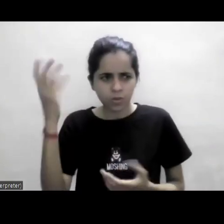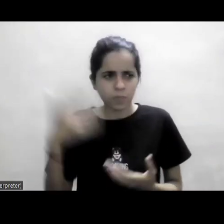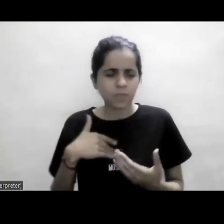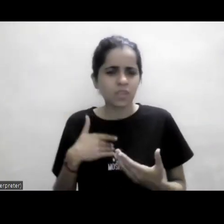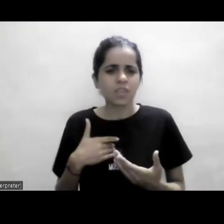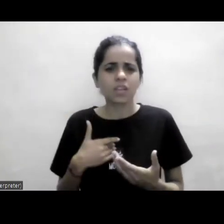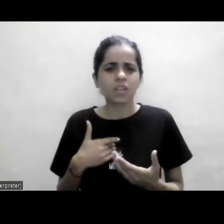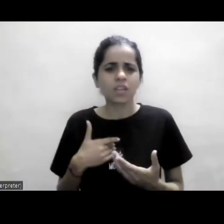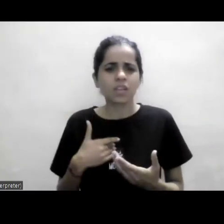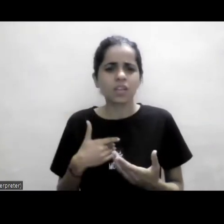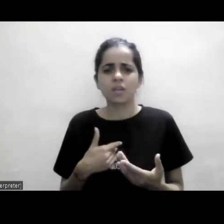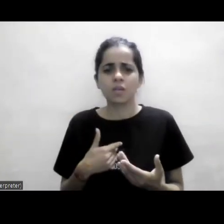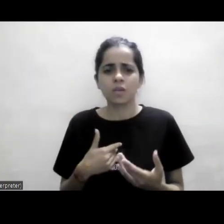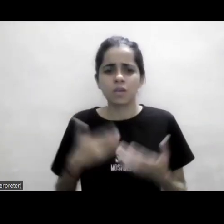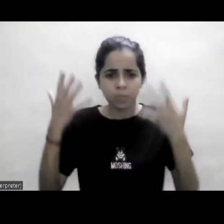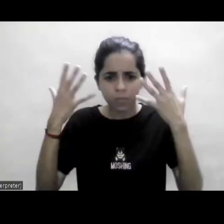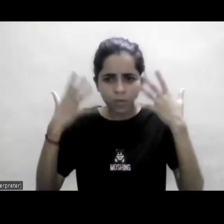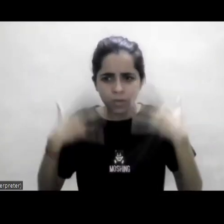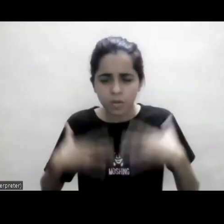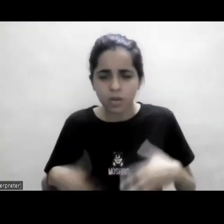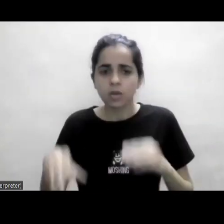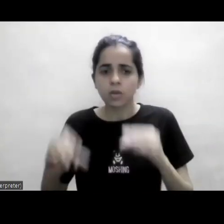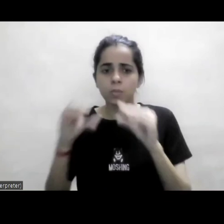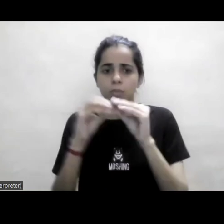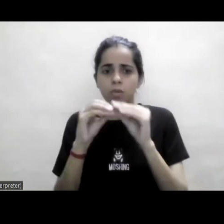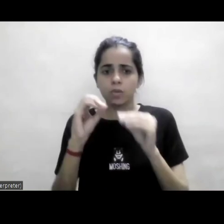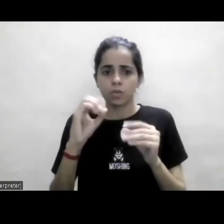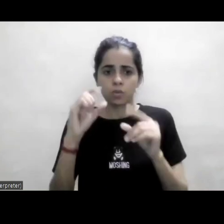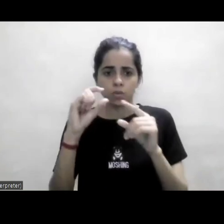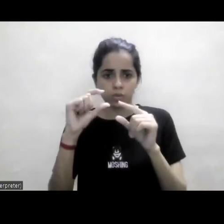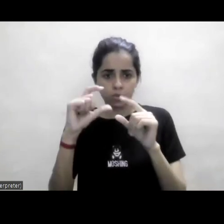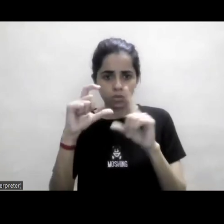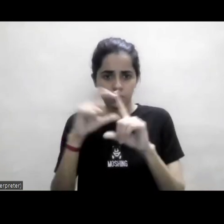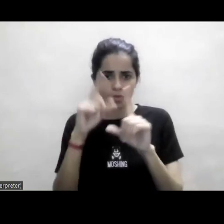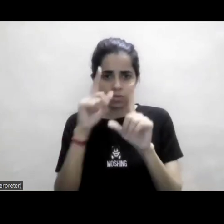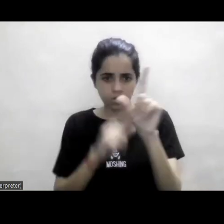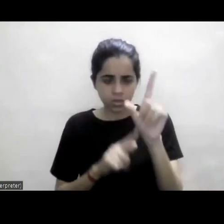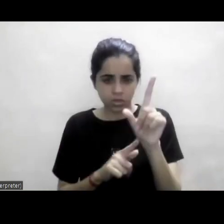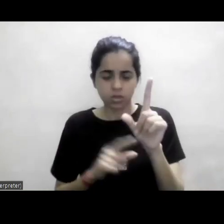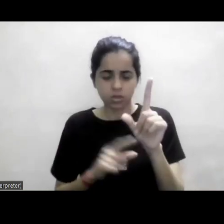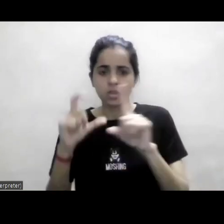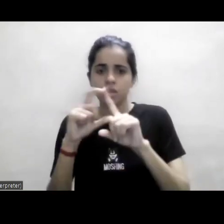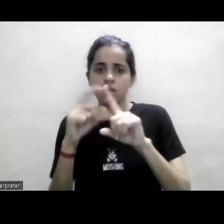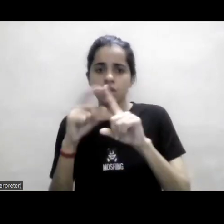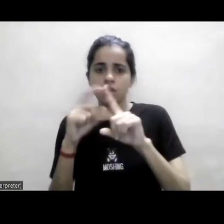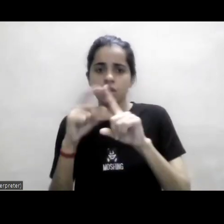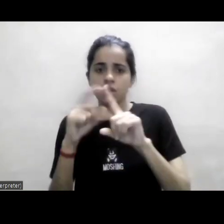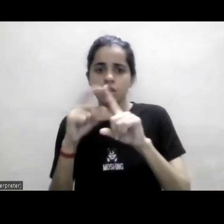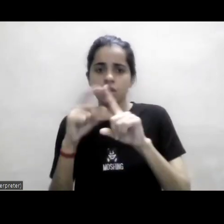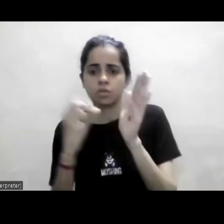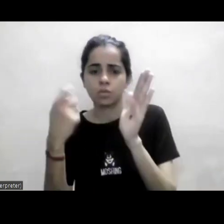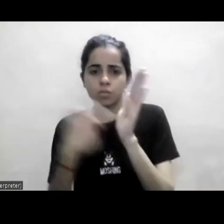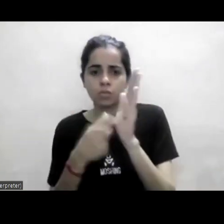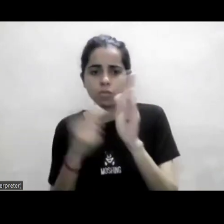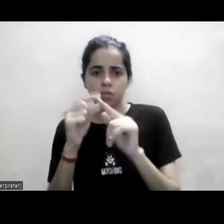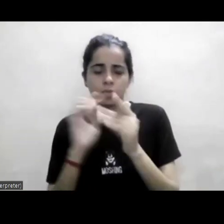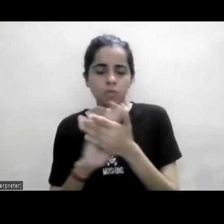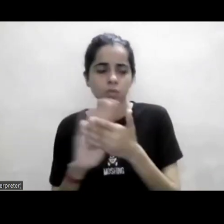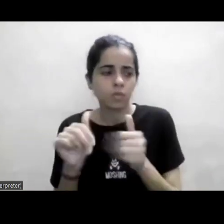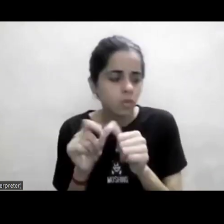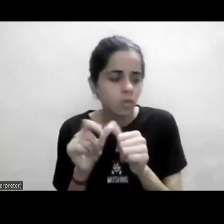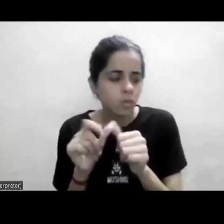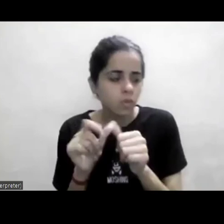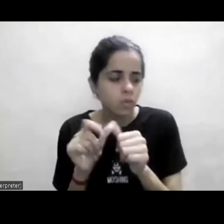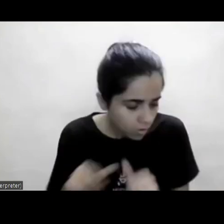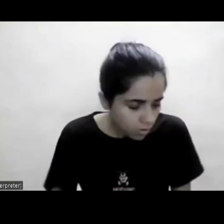dysmorphia. Body dysmorphia. Can you elaborate on that? Because what happens is, because we